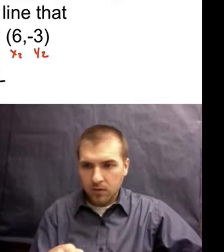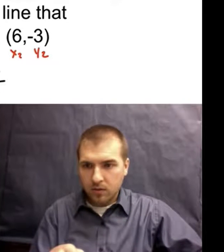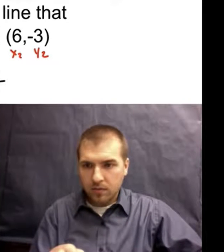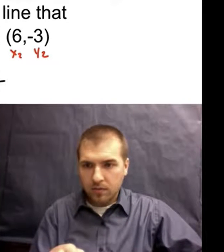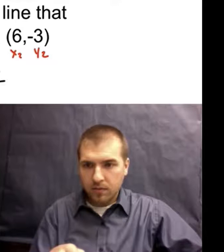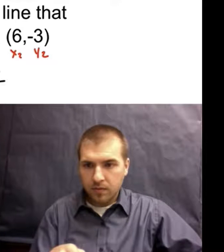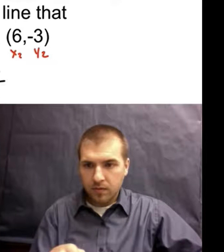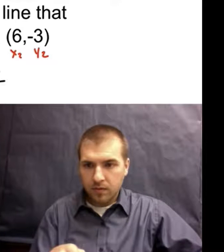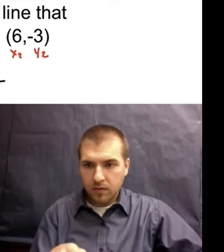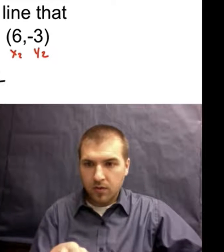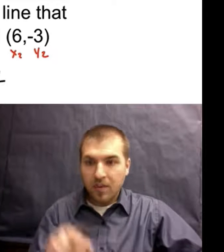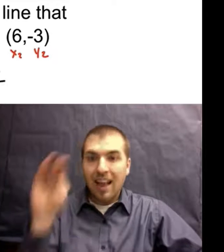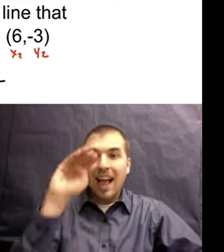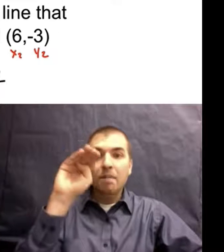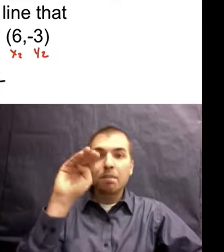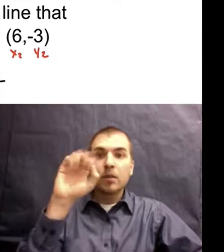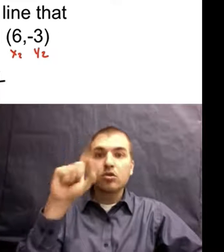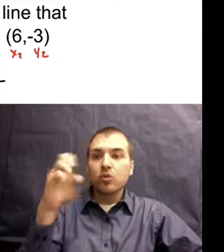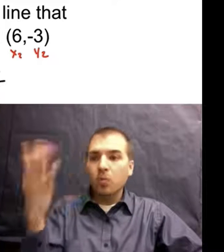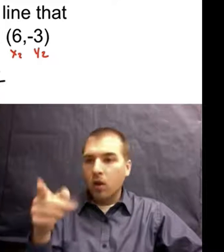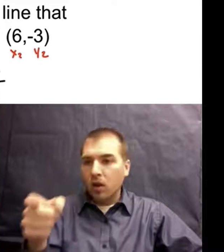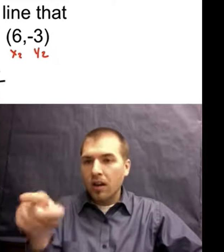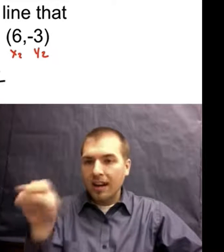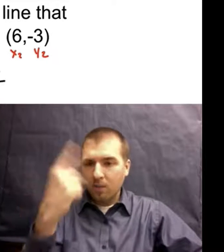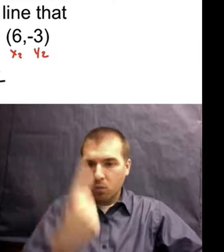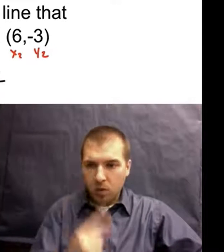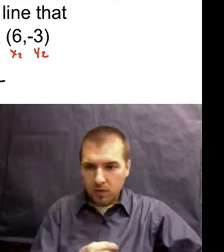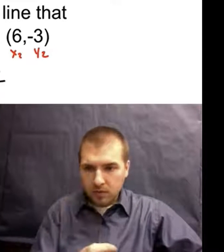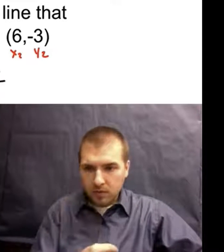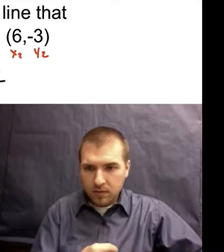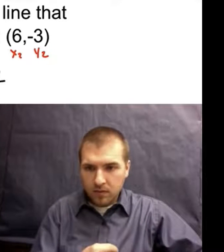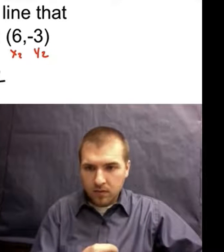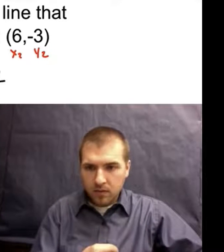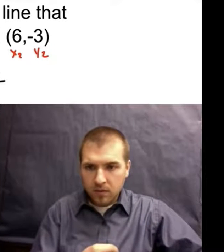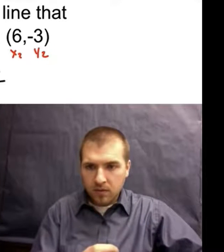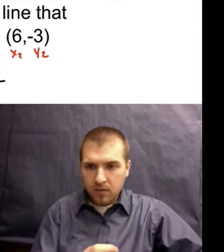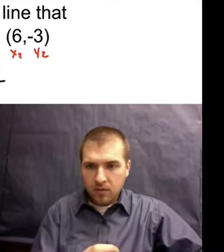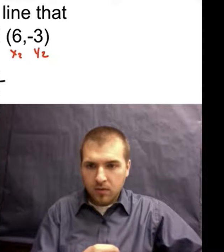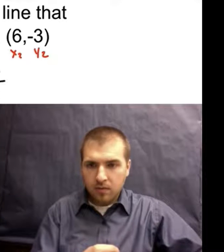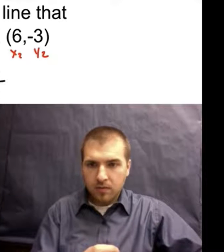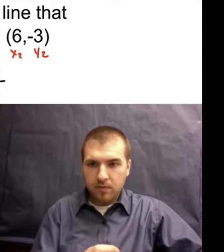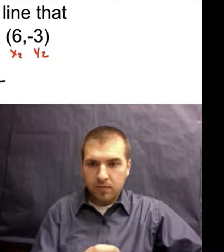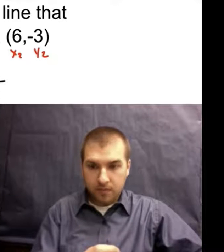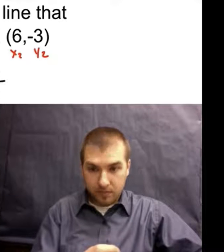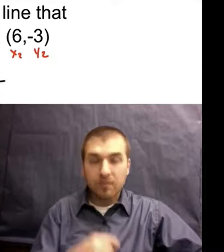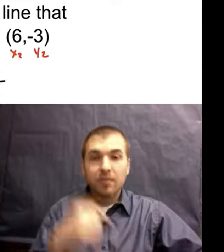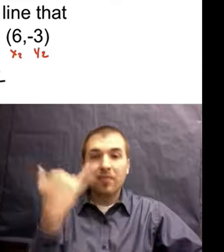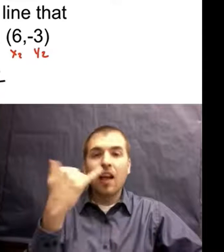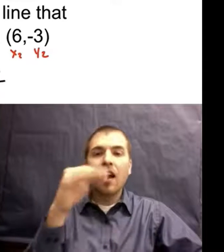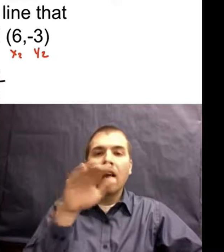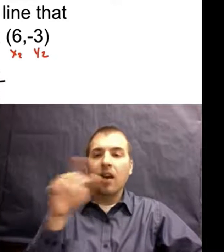and y minus 0 equals m, which is our slope, which we figured out, just negative 1 over